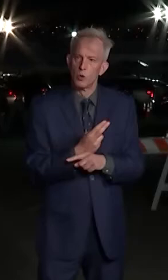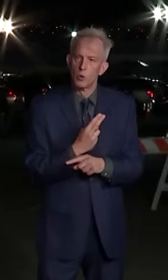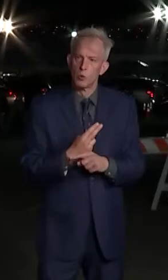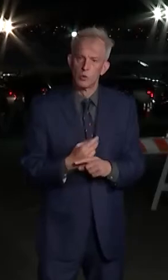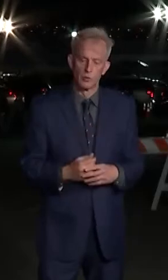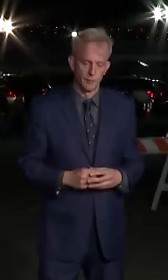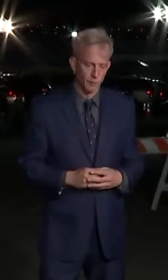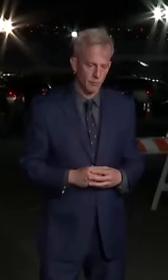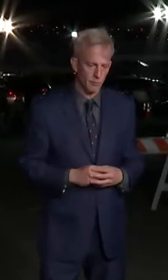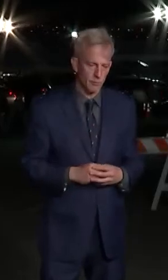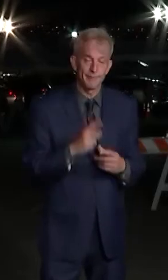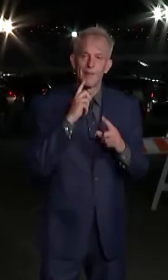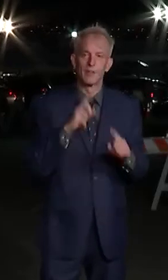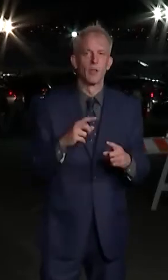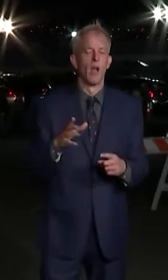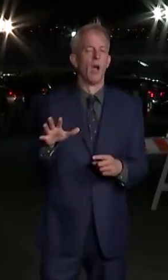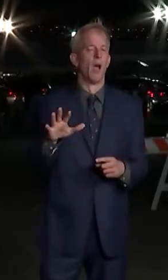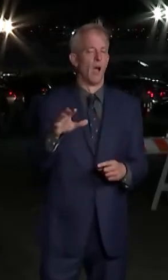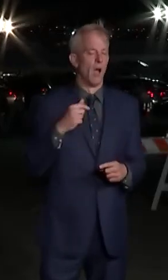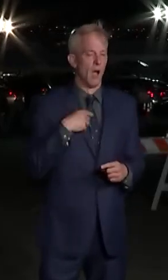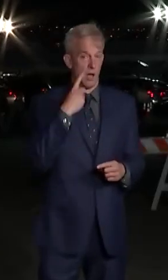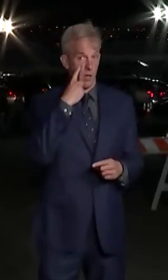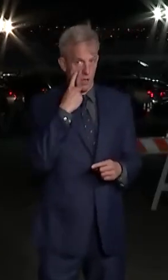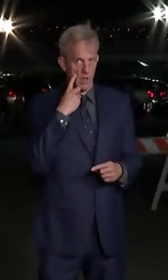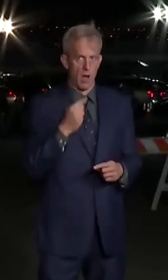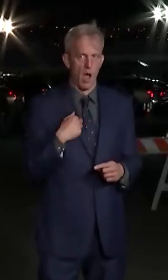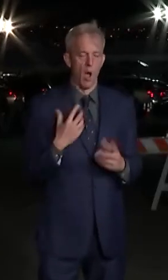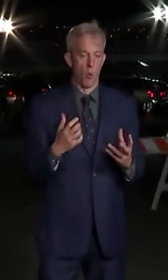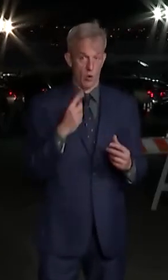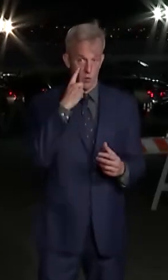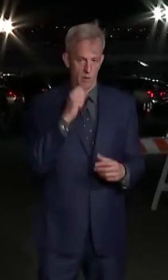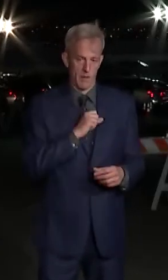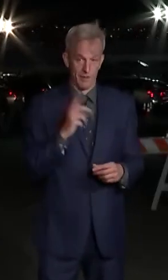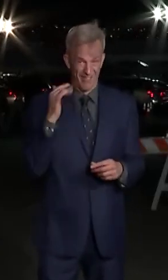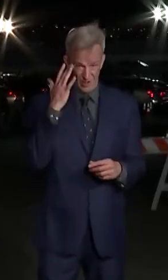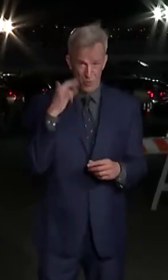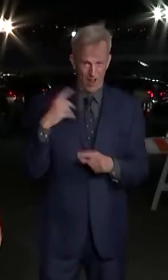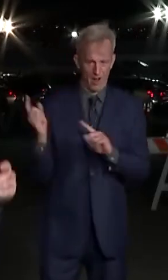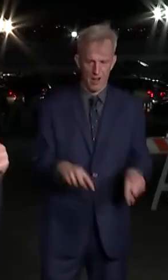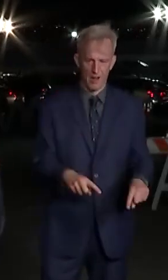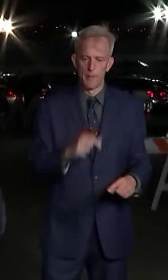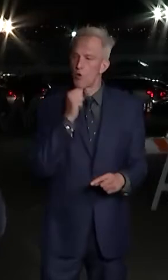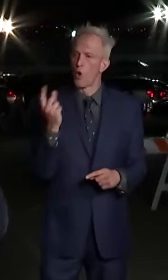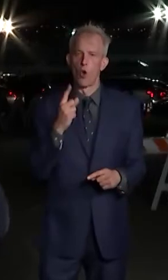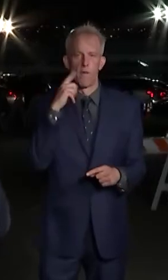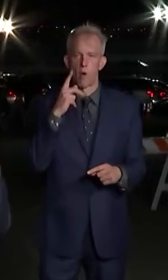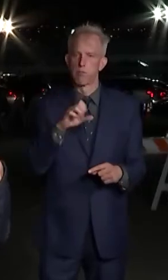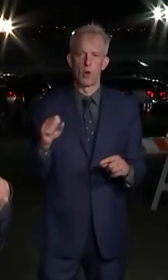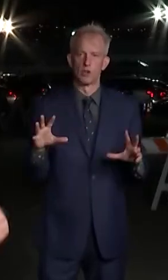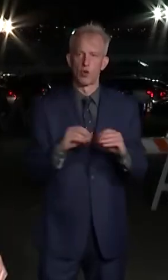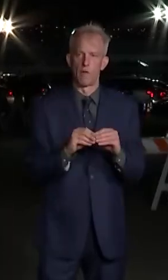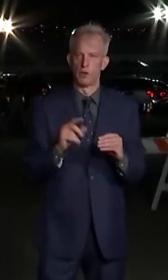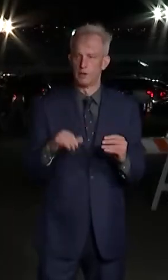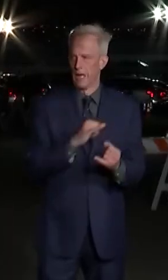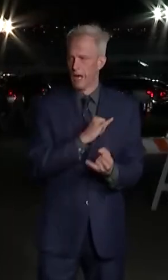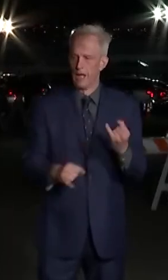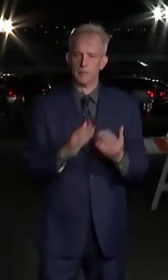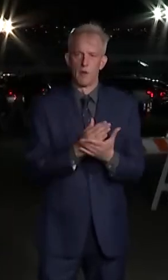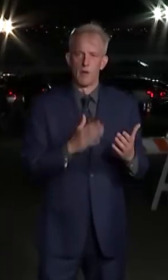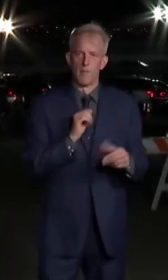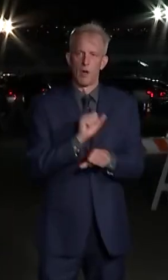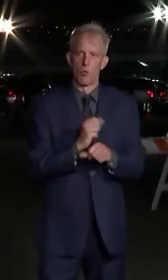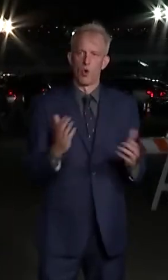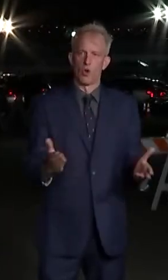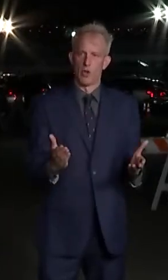nothing, and I witnessed that. That was the importance of coming here as a leader and not just coming in for a press conference. This is the last part of my work here. I've been working a